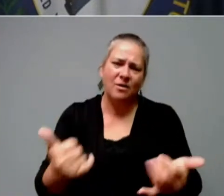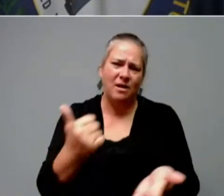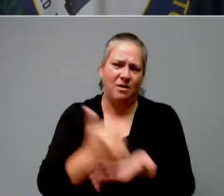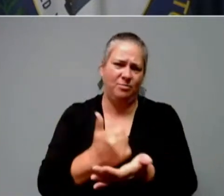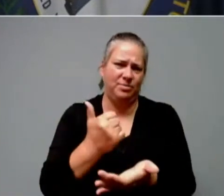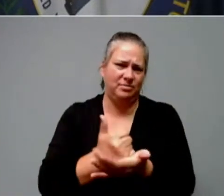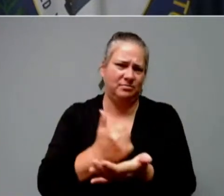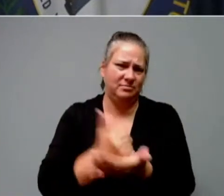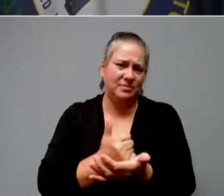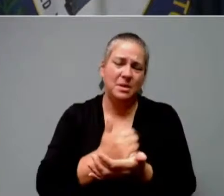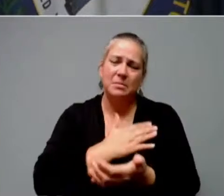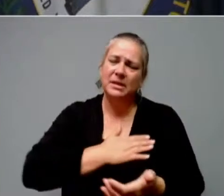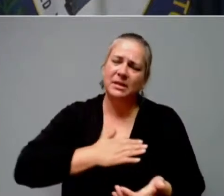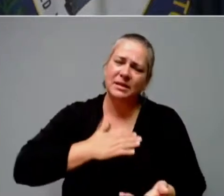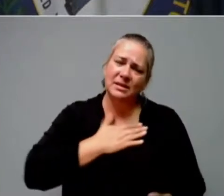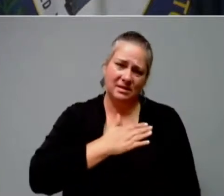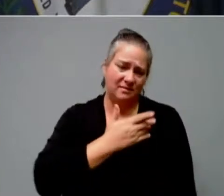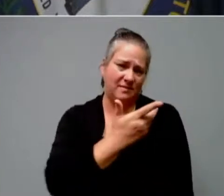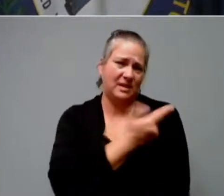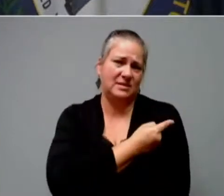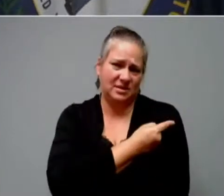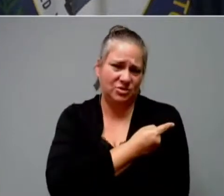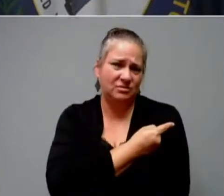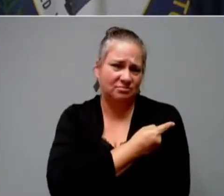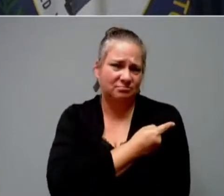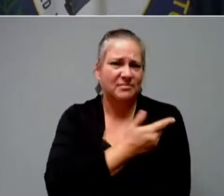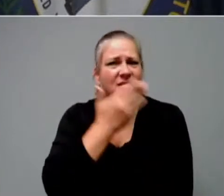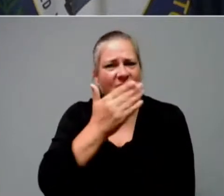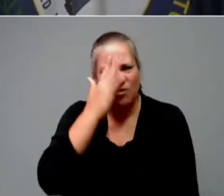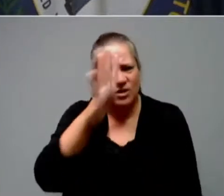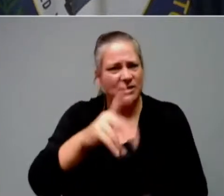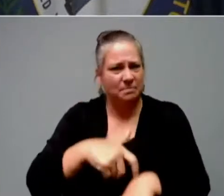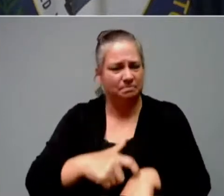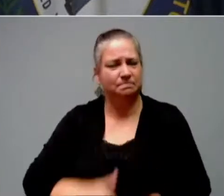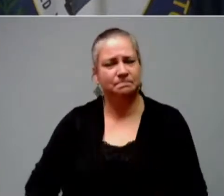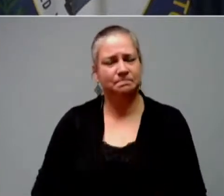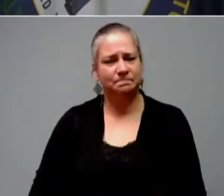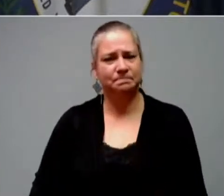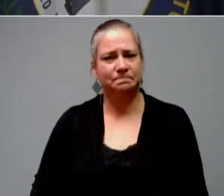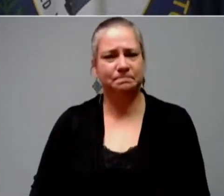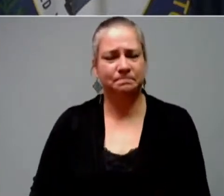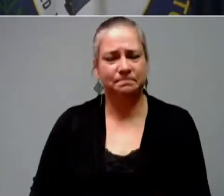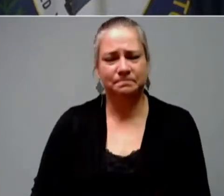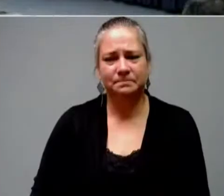Please get vaccinated. Thank you for your time.